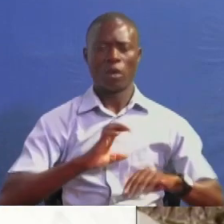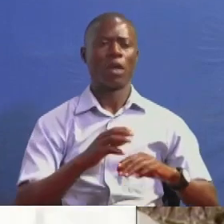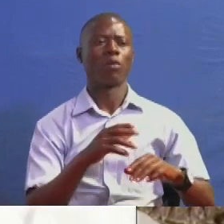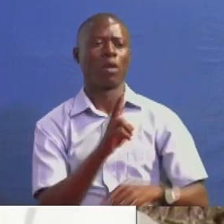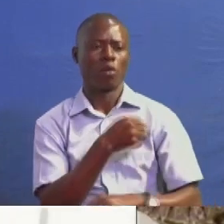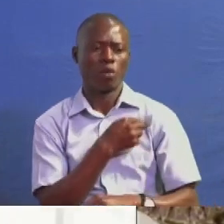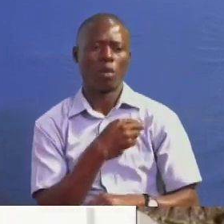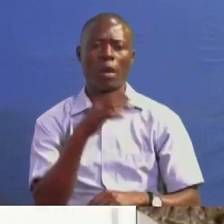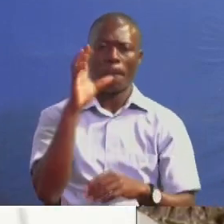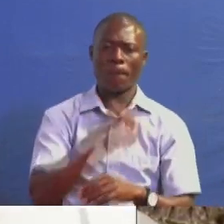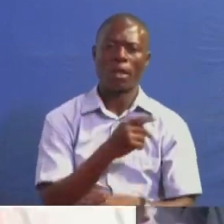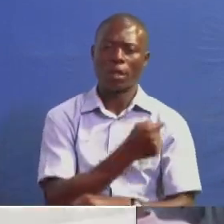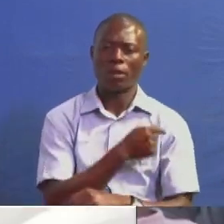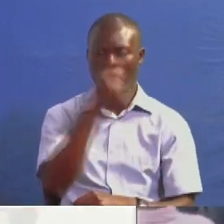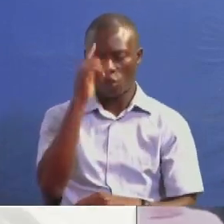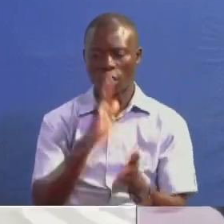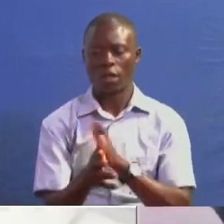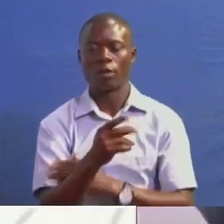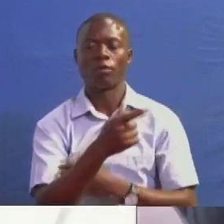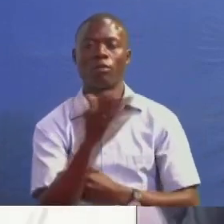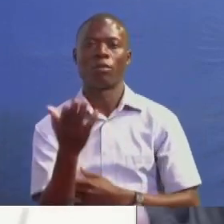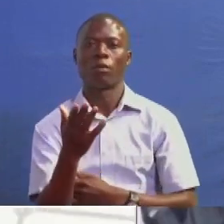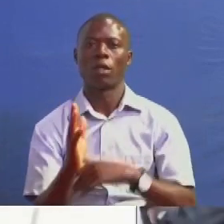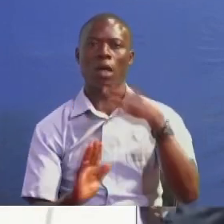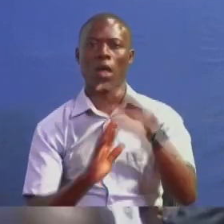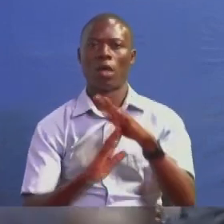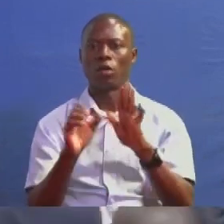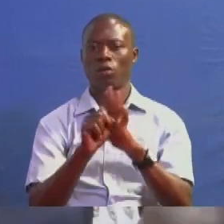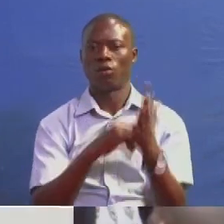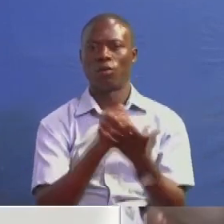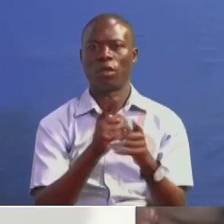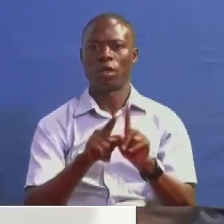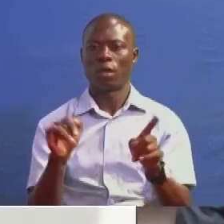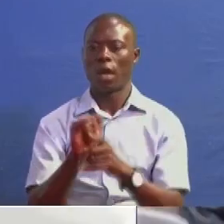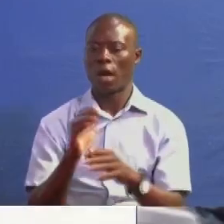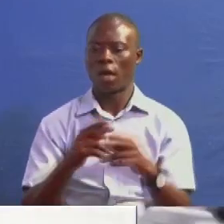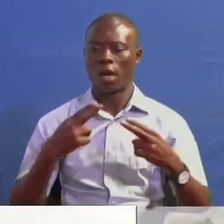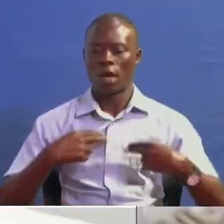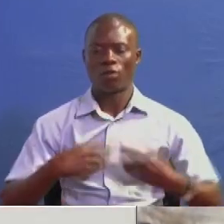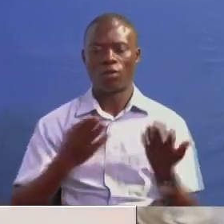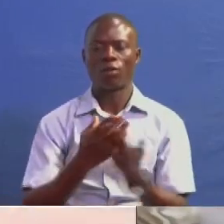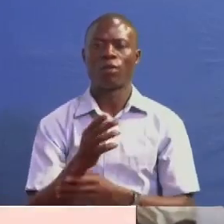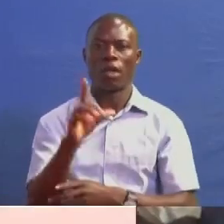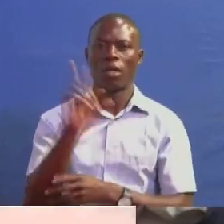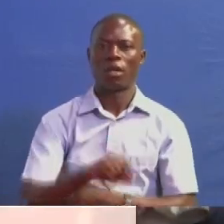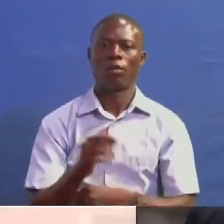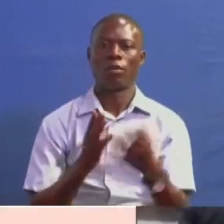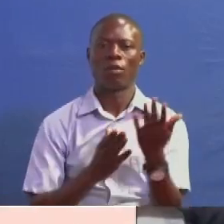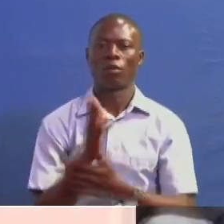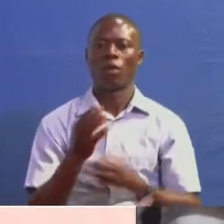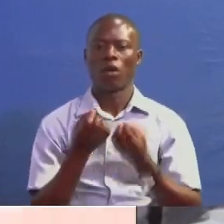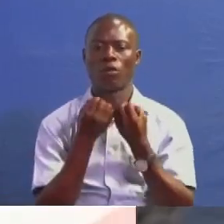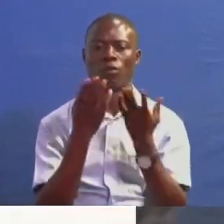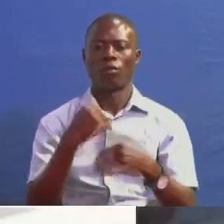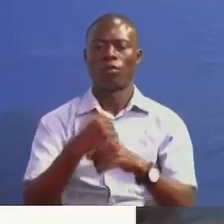kutibiwa kwa sababu eti ana pesa. The head of state said that universal health coverage is achievable but only through his